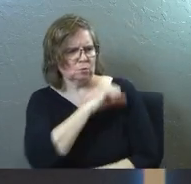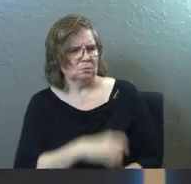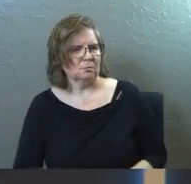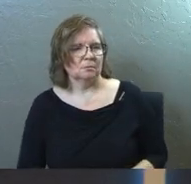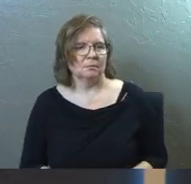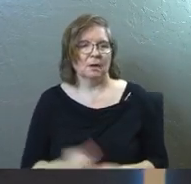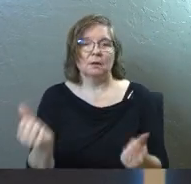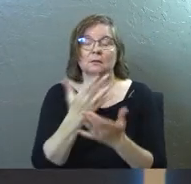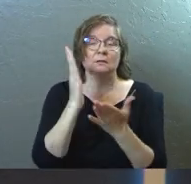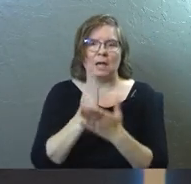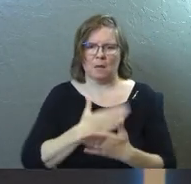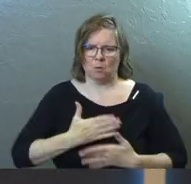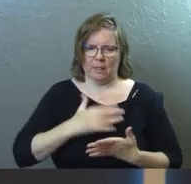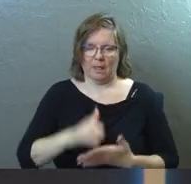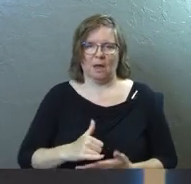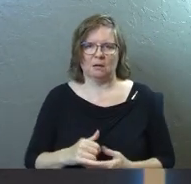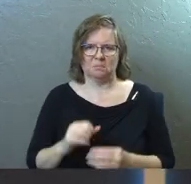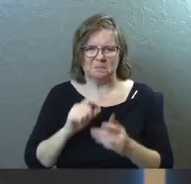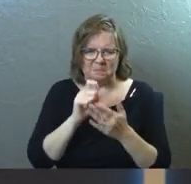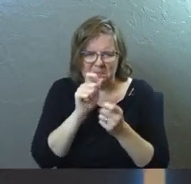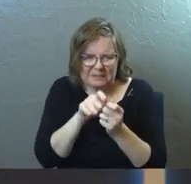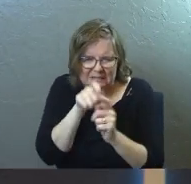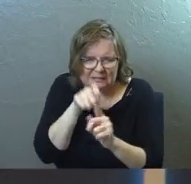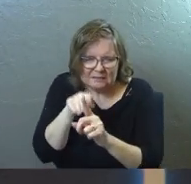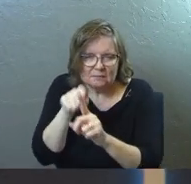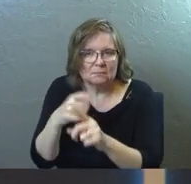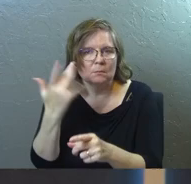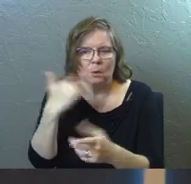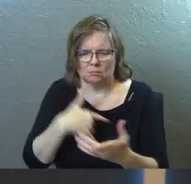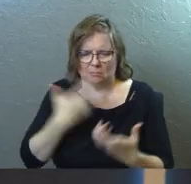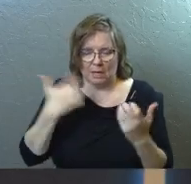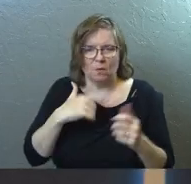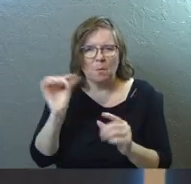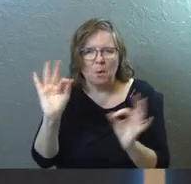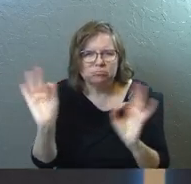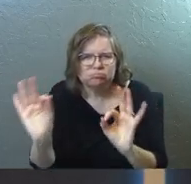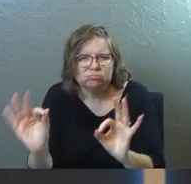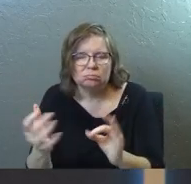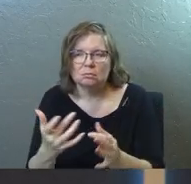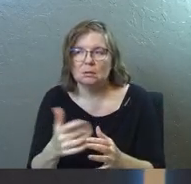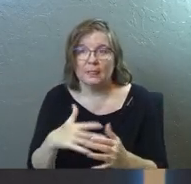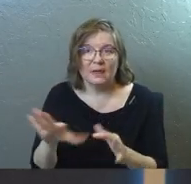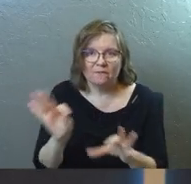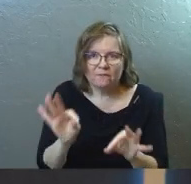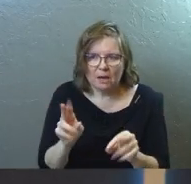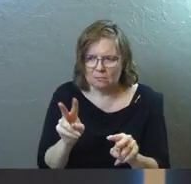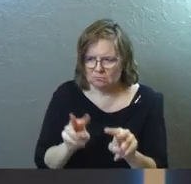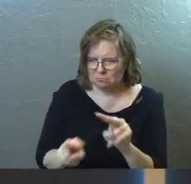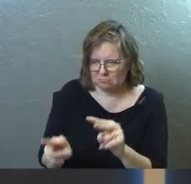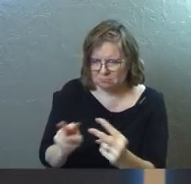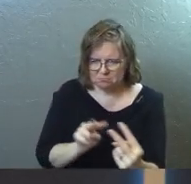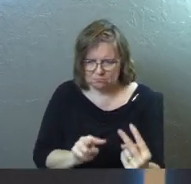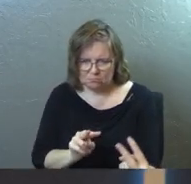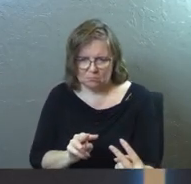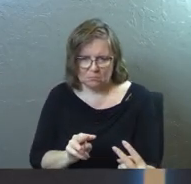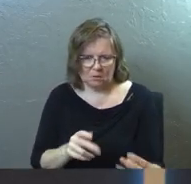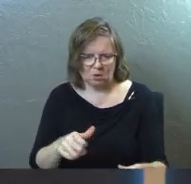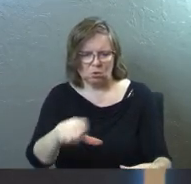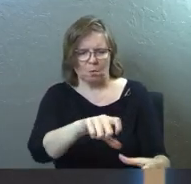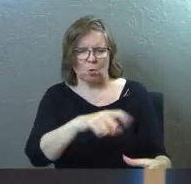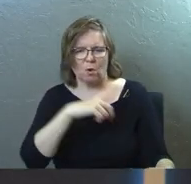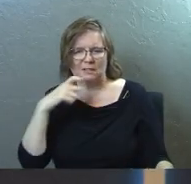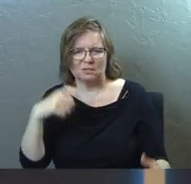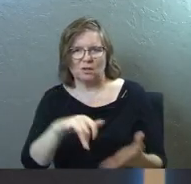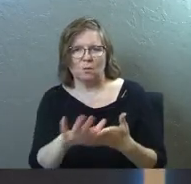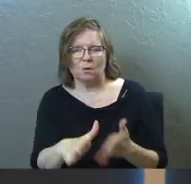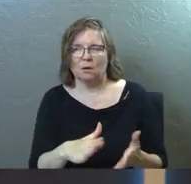I mean? It's like, stop breathing like that. It's like, why are you guys getting so mad, right? Over the smallest things. They're just, they'll find things. I'm like, don't pour your cereal that way. You know